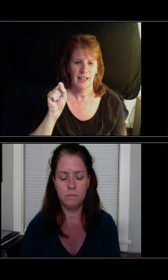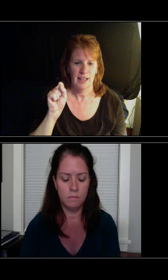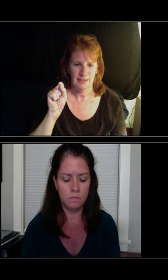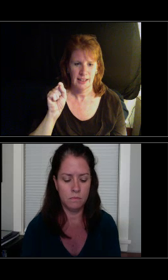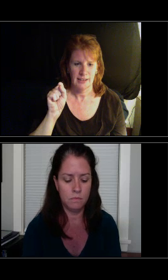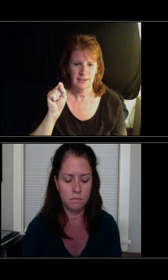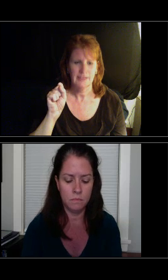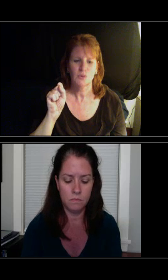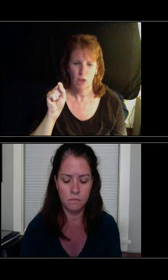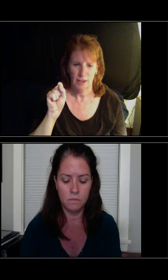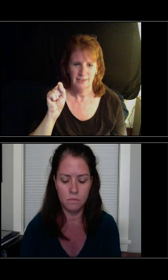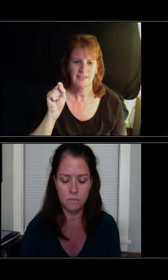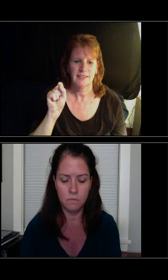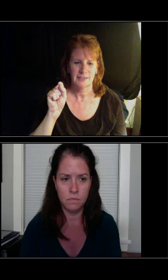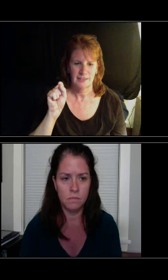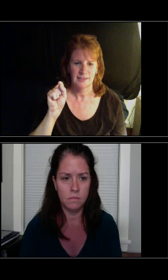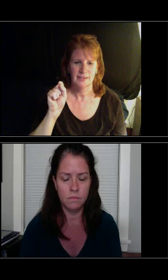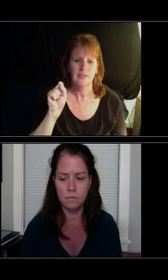What is it? Yes.